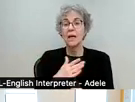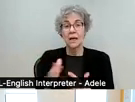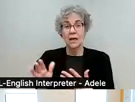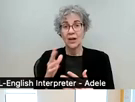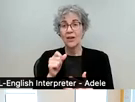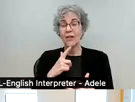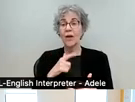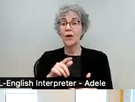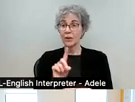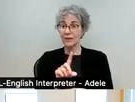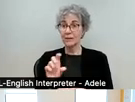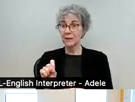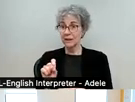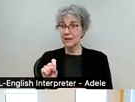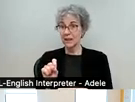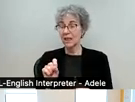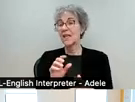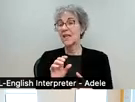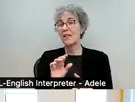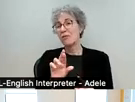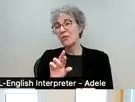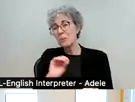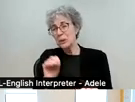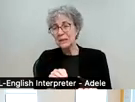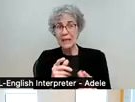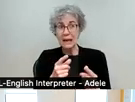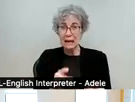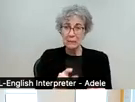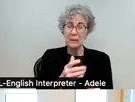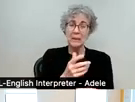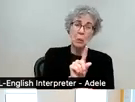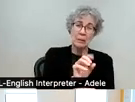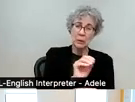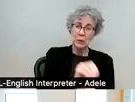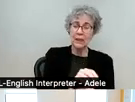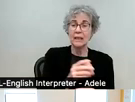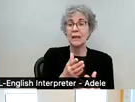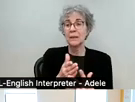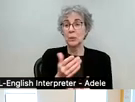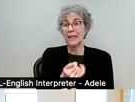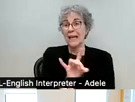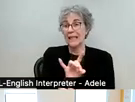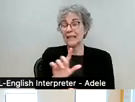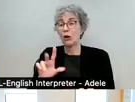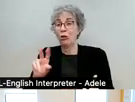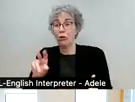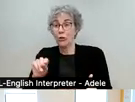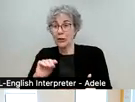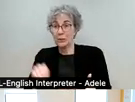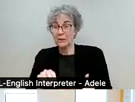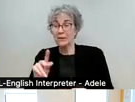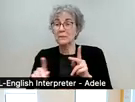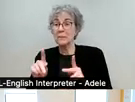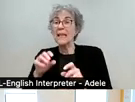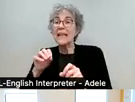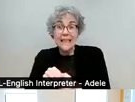developmental disability in Ontario is around 1%, between 18 and 30% of people in the shelter system in Toronto